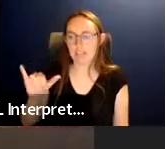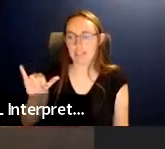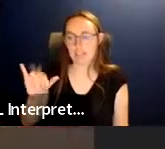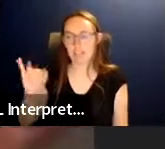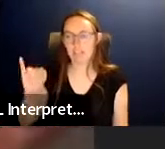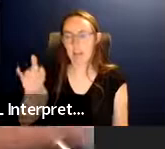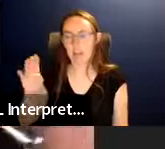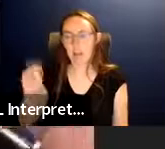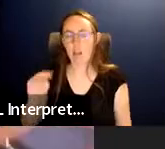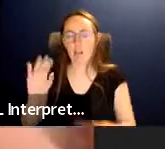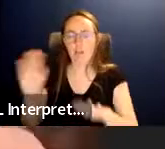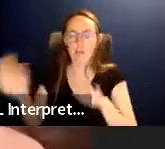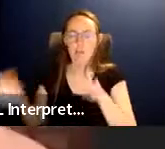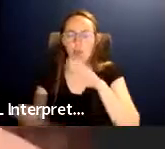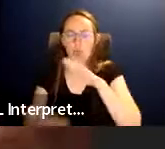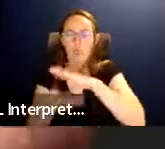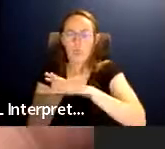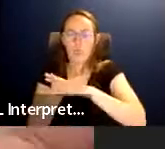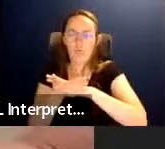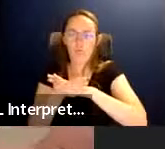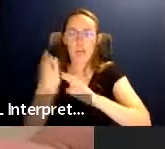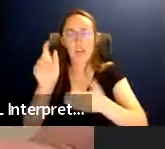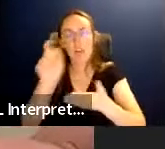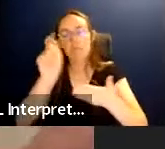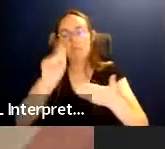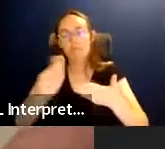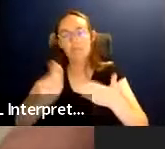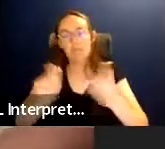Now, I'm taking off my Remo.